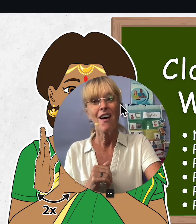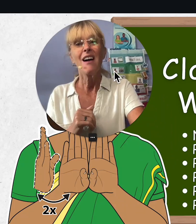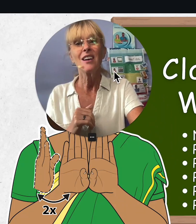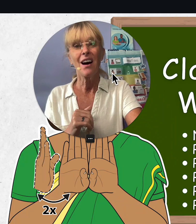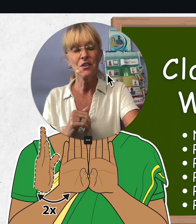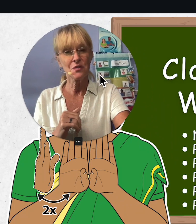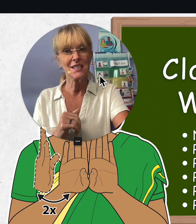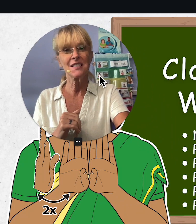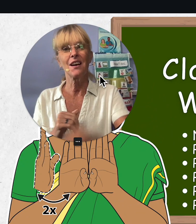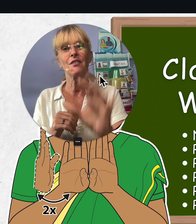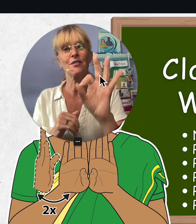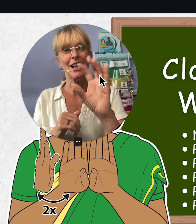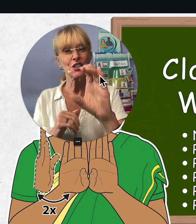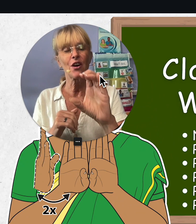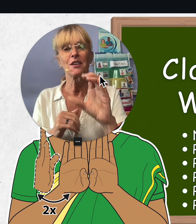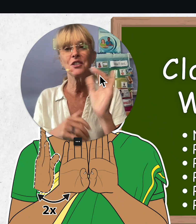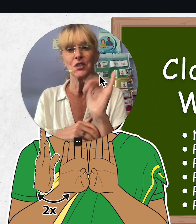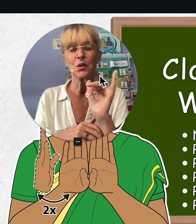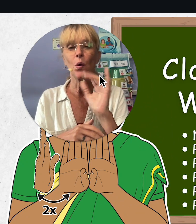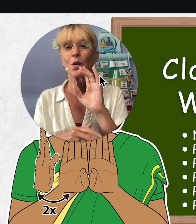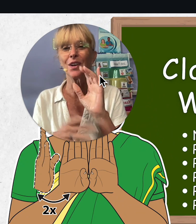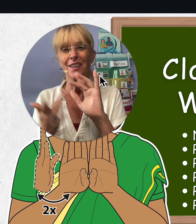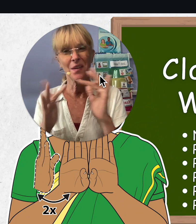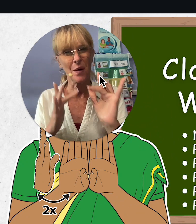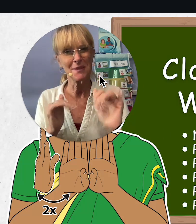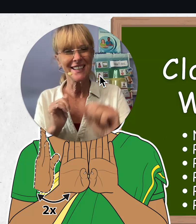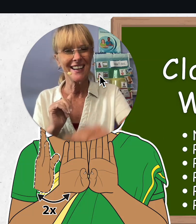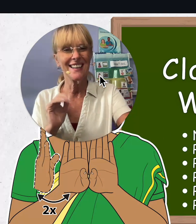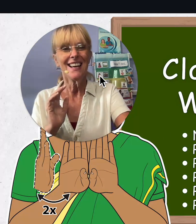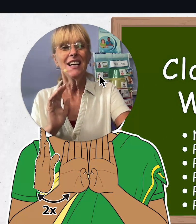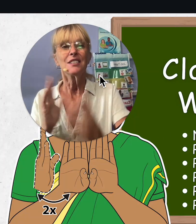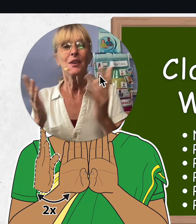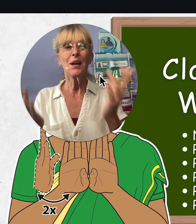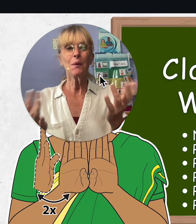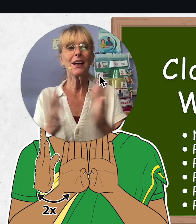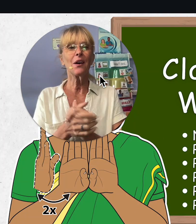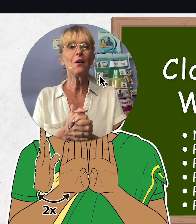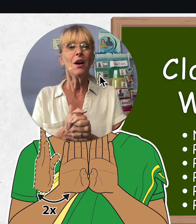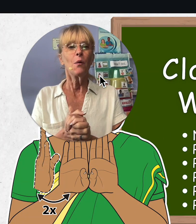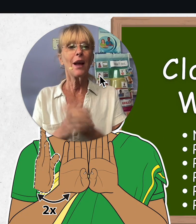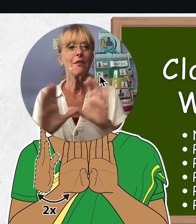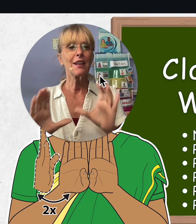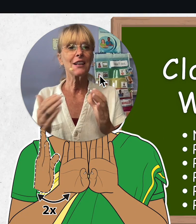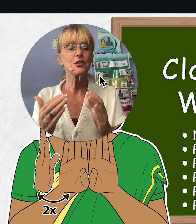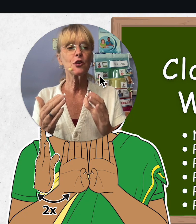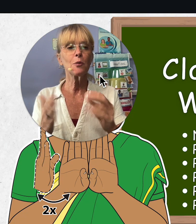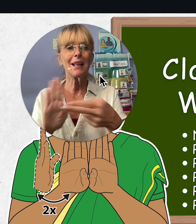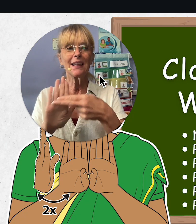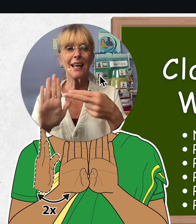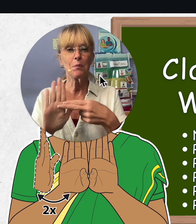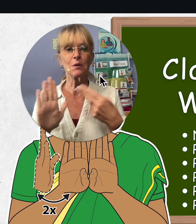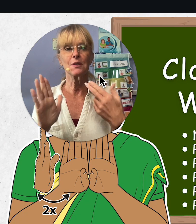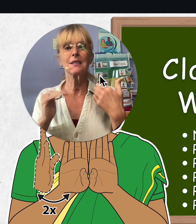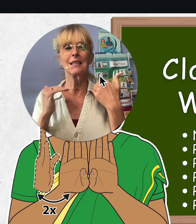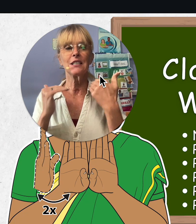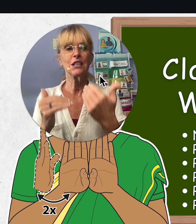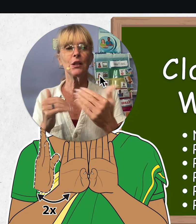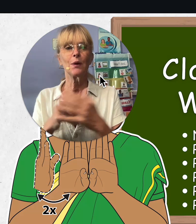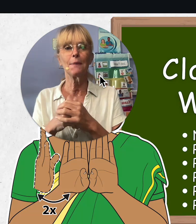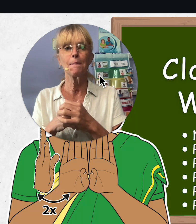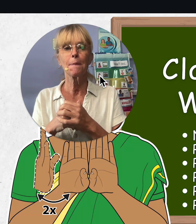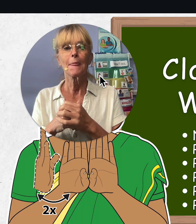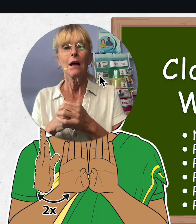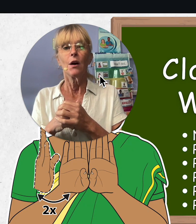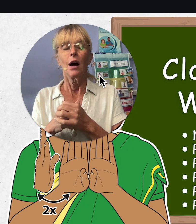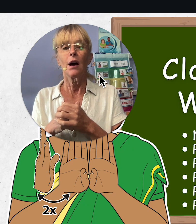have hundreds of flashcards too on the website. So here we go. We have classroom labels